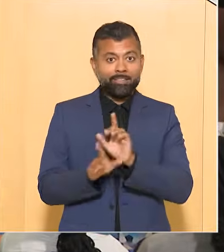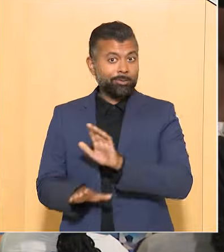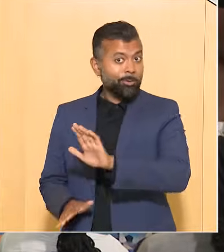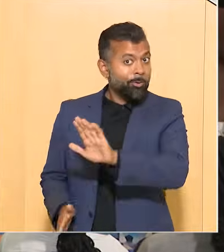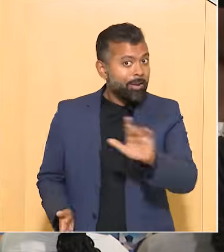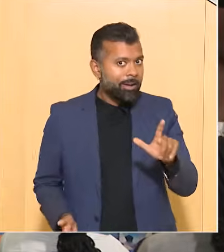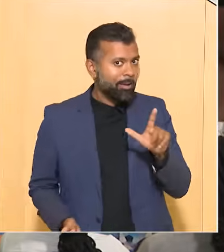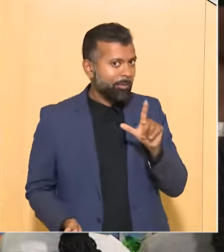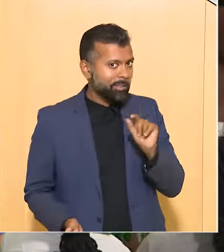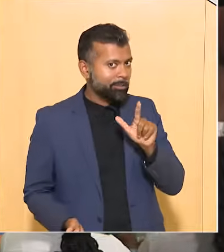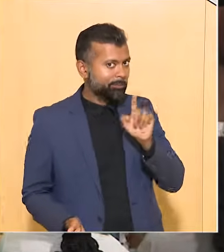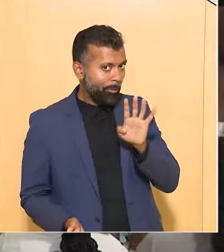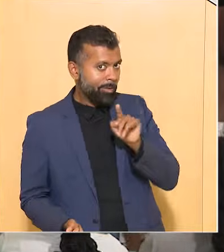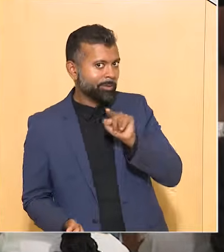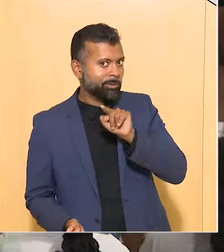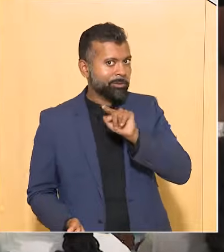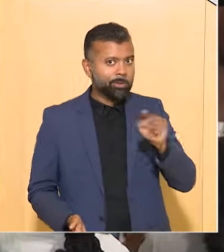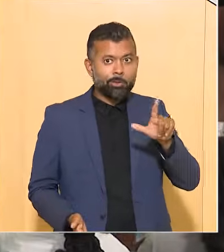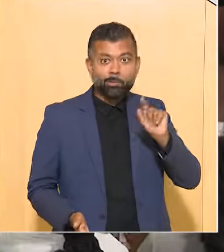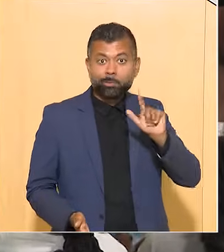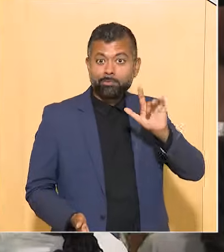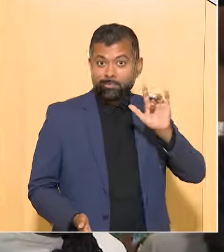Mayor.